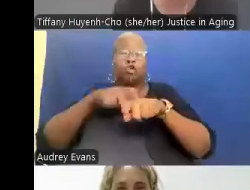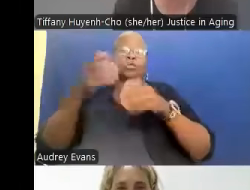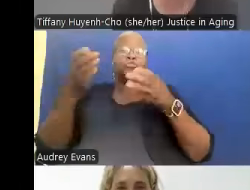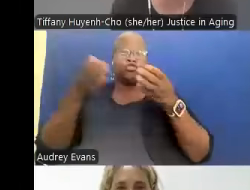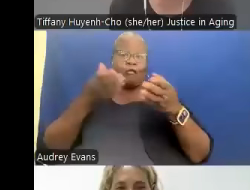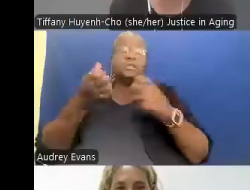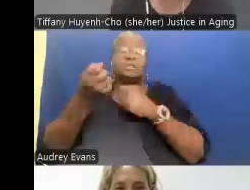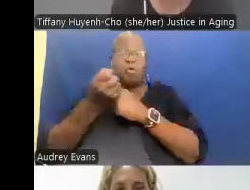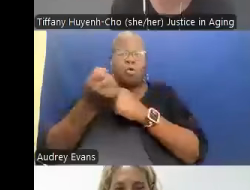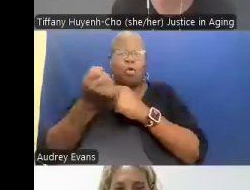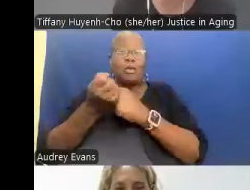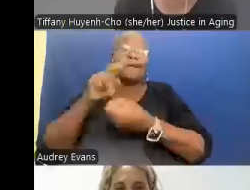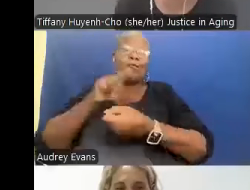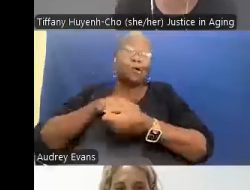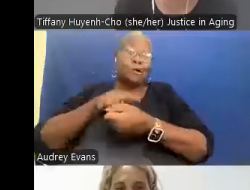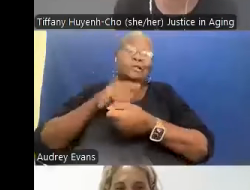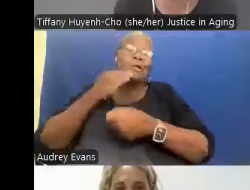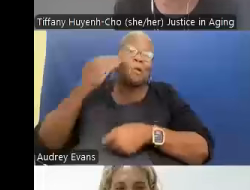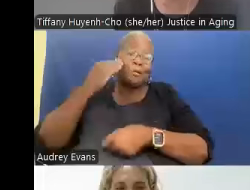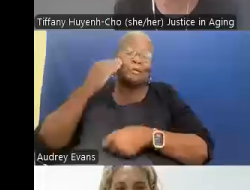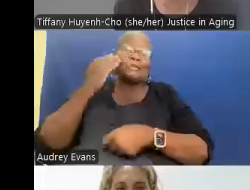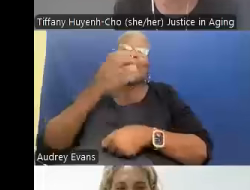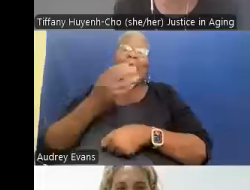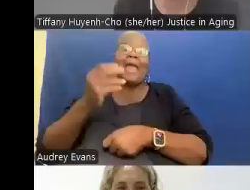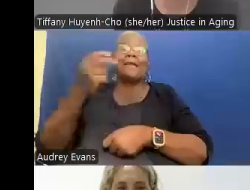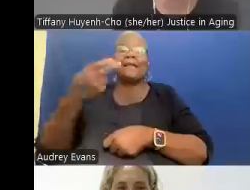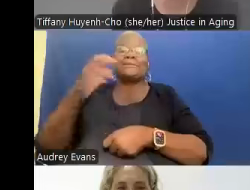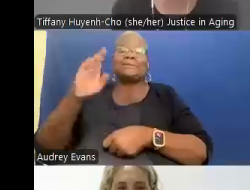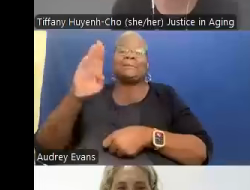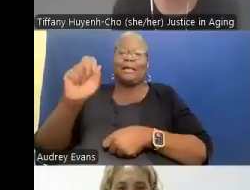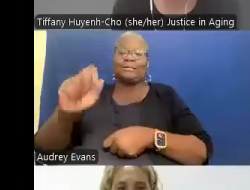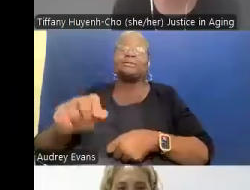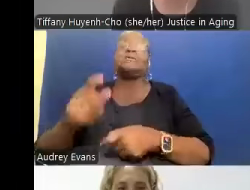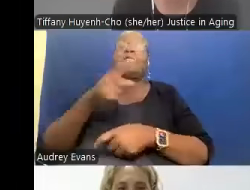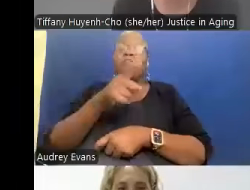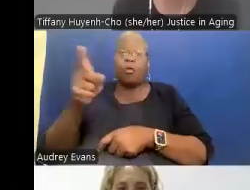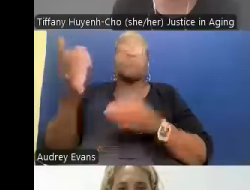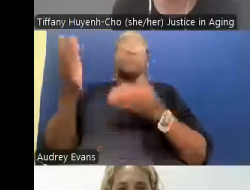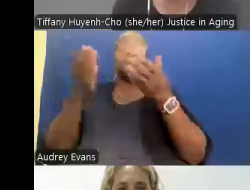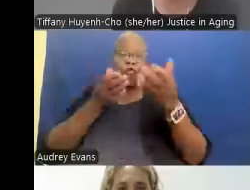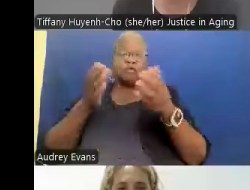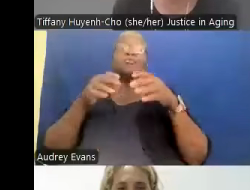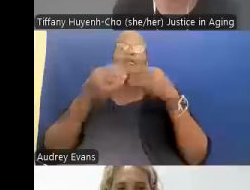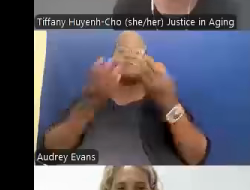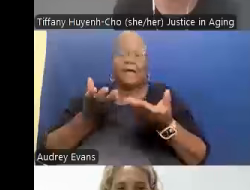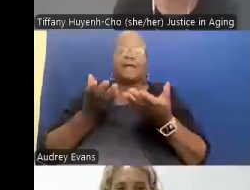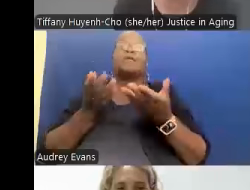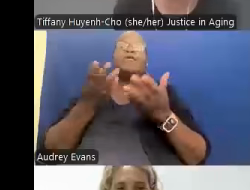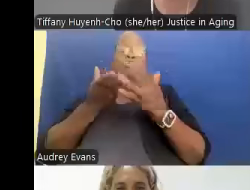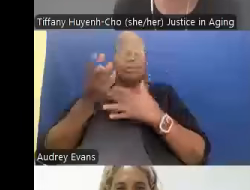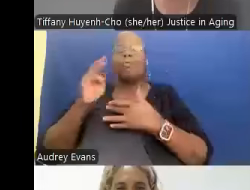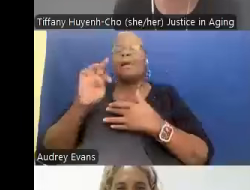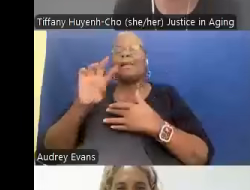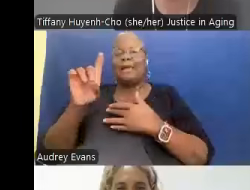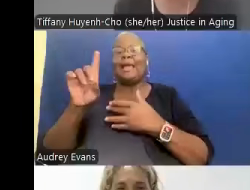and supports like nursing facility and HCBS. And these services are provided by a Medicaid